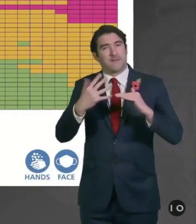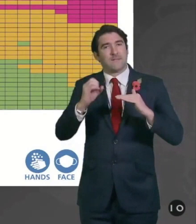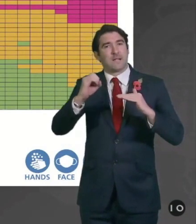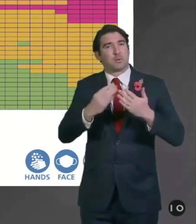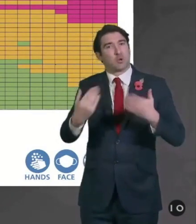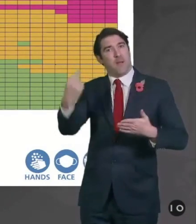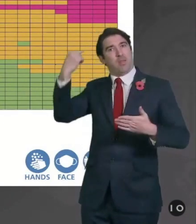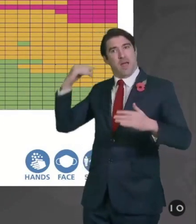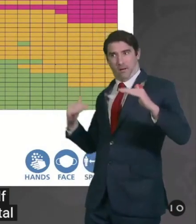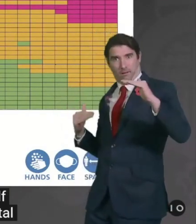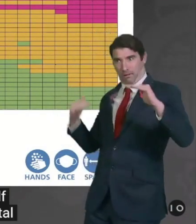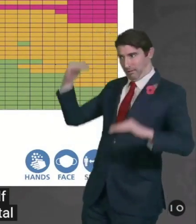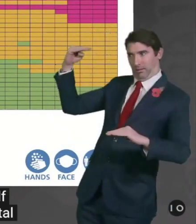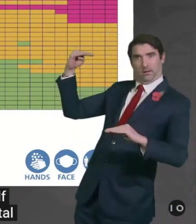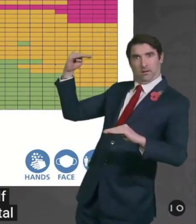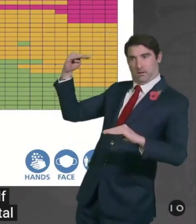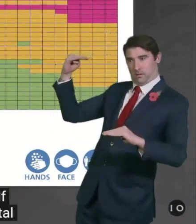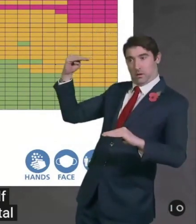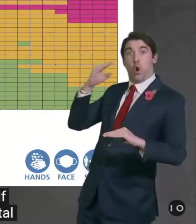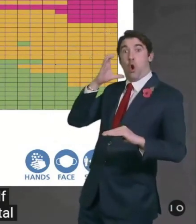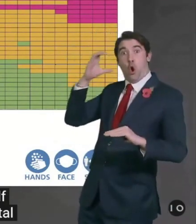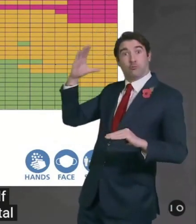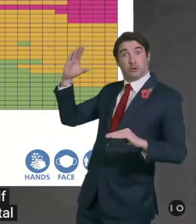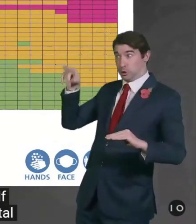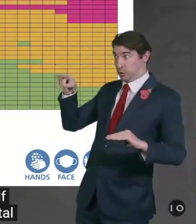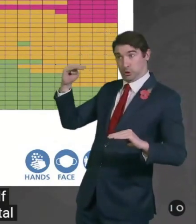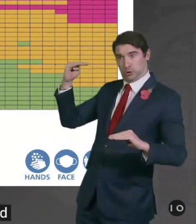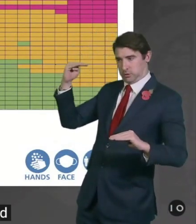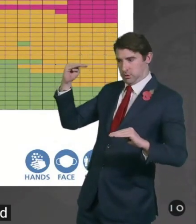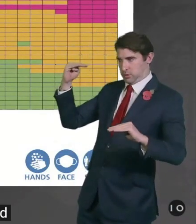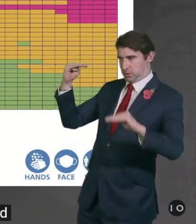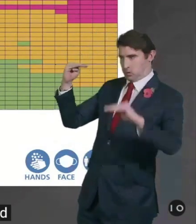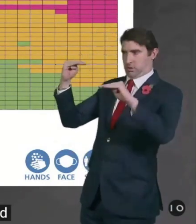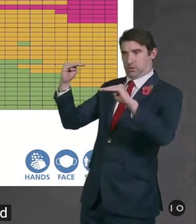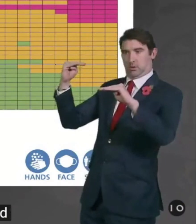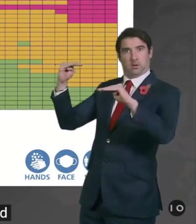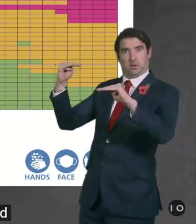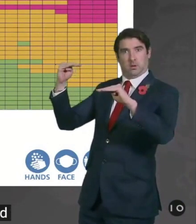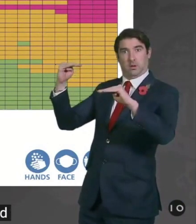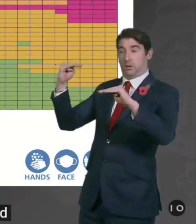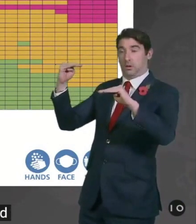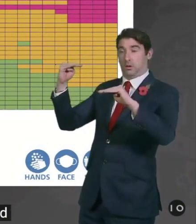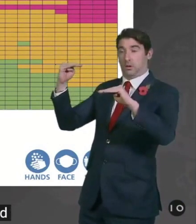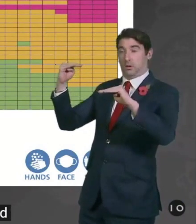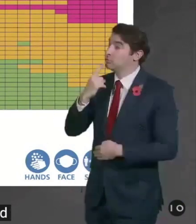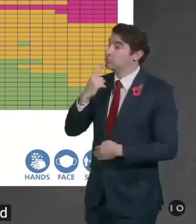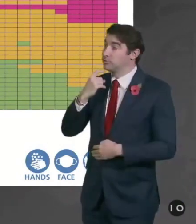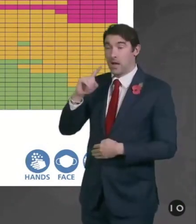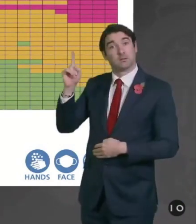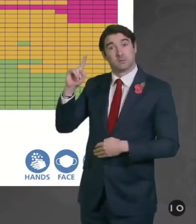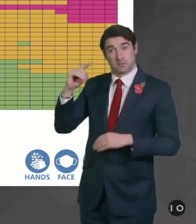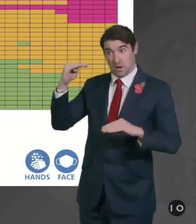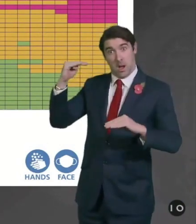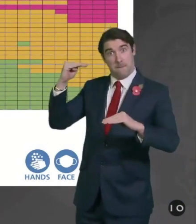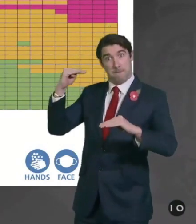half the number of people in hospital they had at the COVID peak. And in red is where they exceed the number of hospital